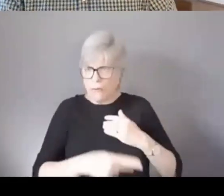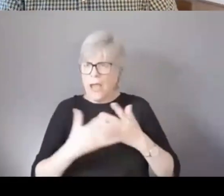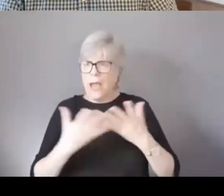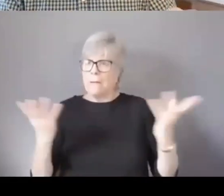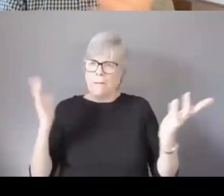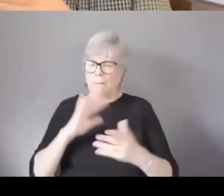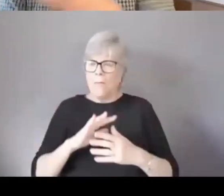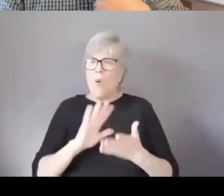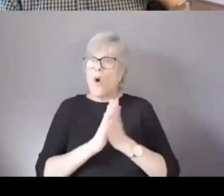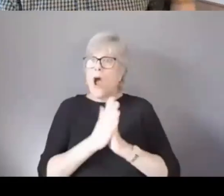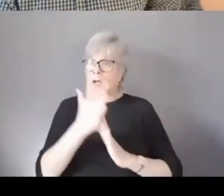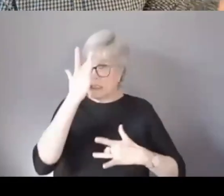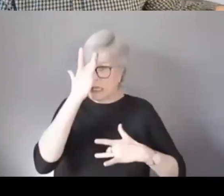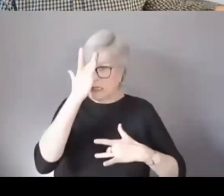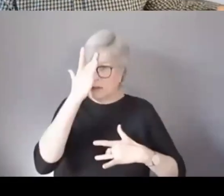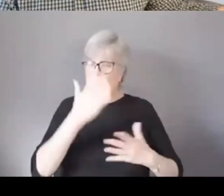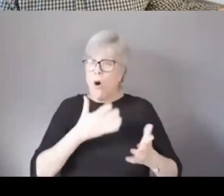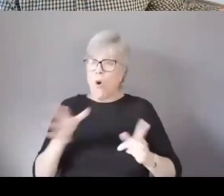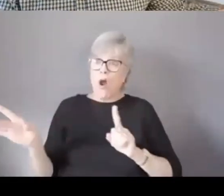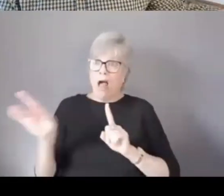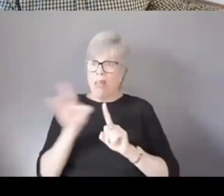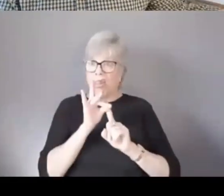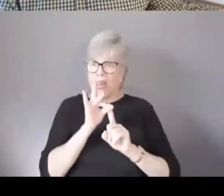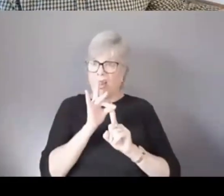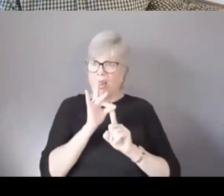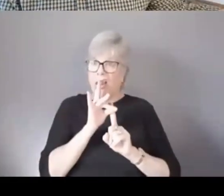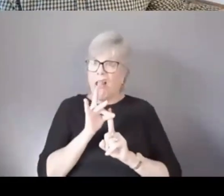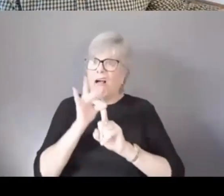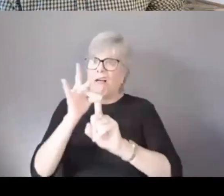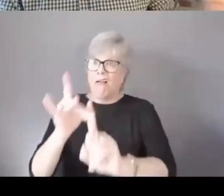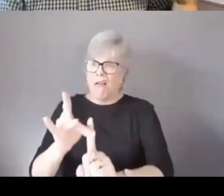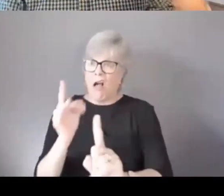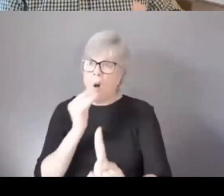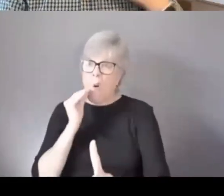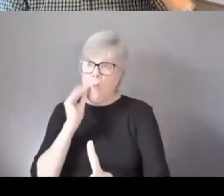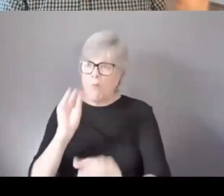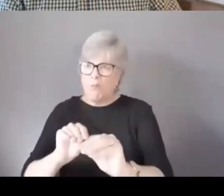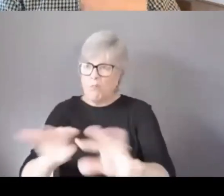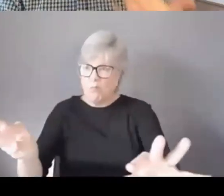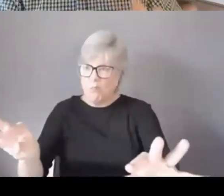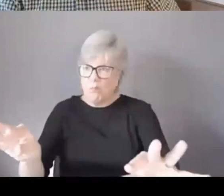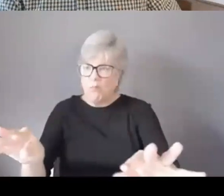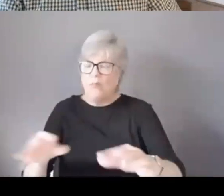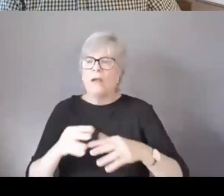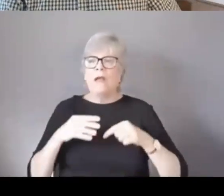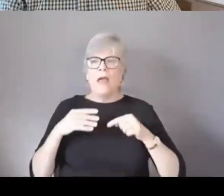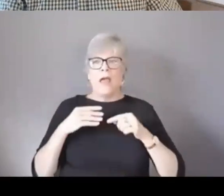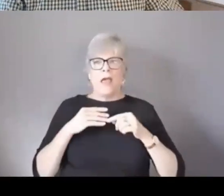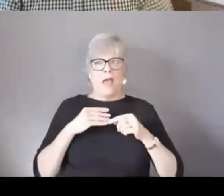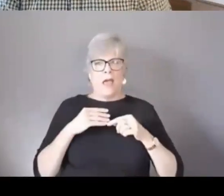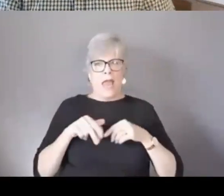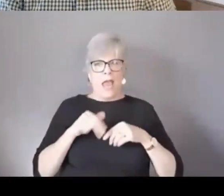or I'll get sick, or I'll bring something home to someone else that I live with that I care about, right? It's very natural to feel anxious about these